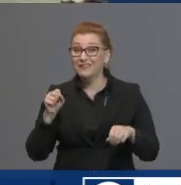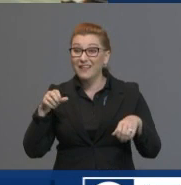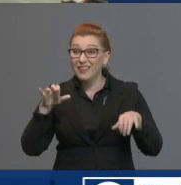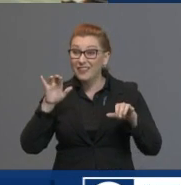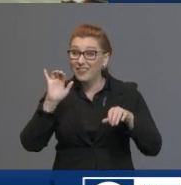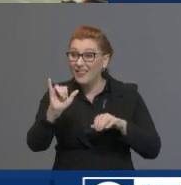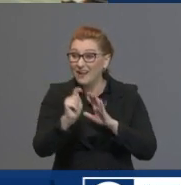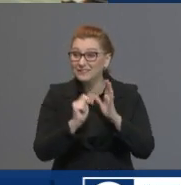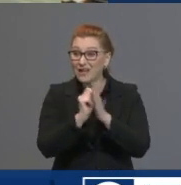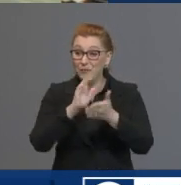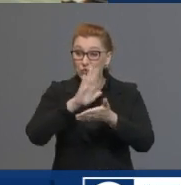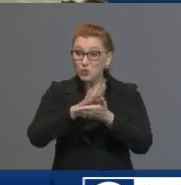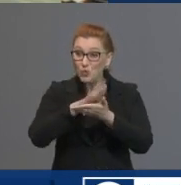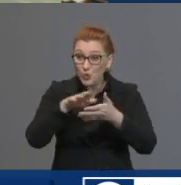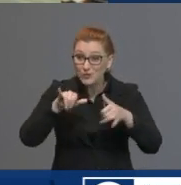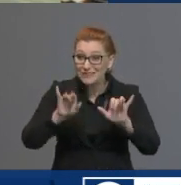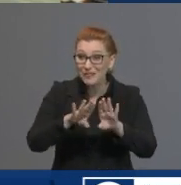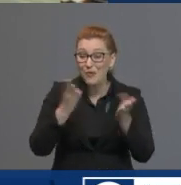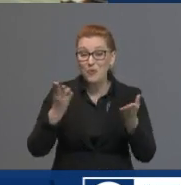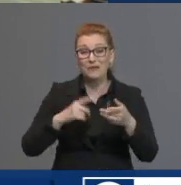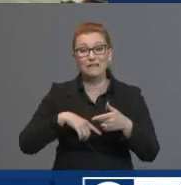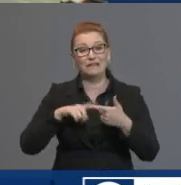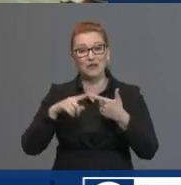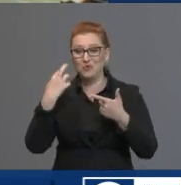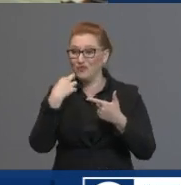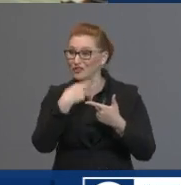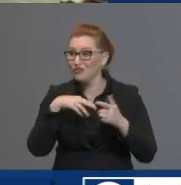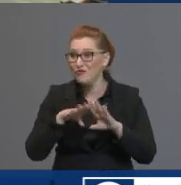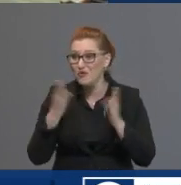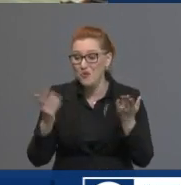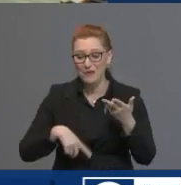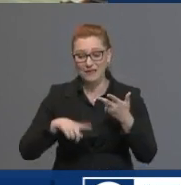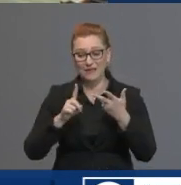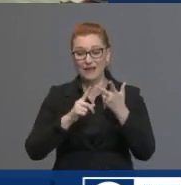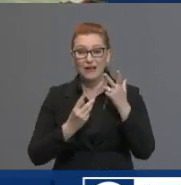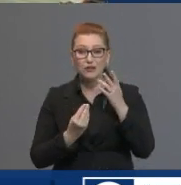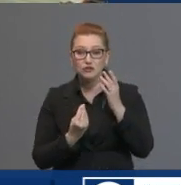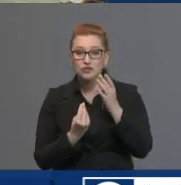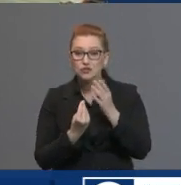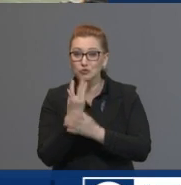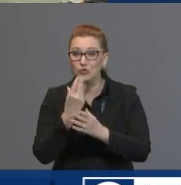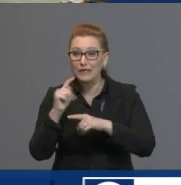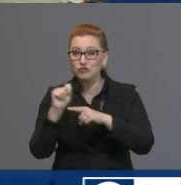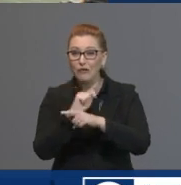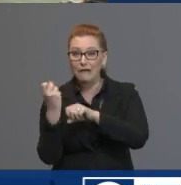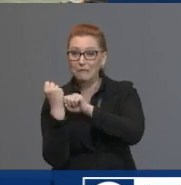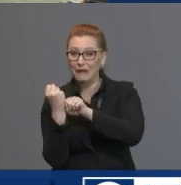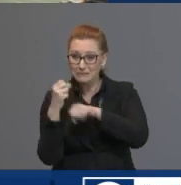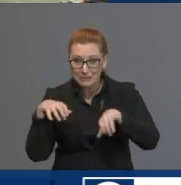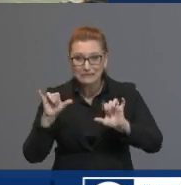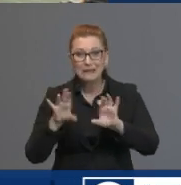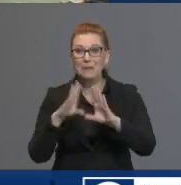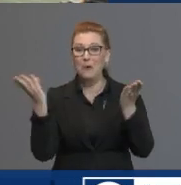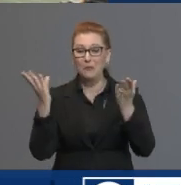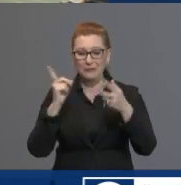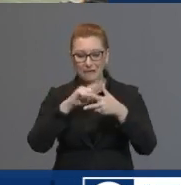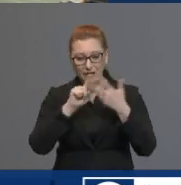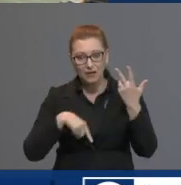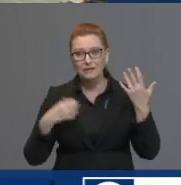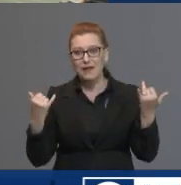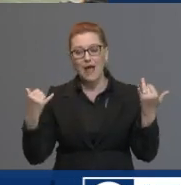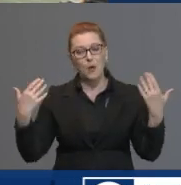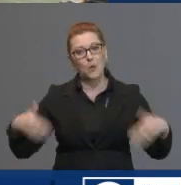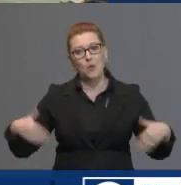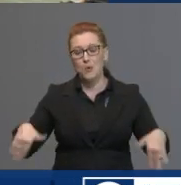time. Restaurants were operating. Spring training was still going on. So a lot has happened in